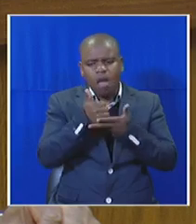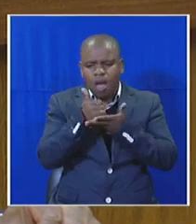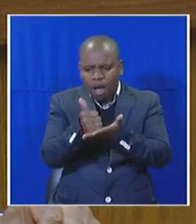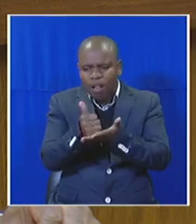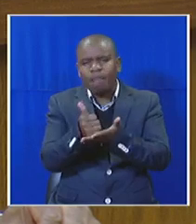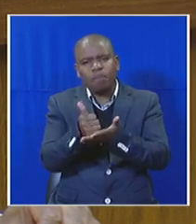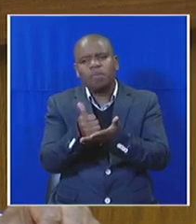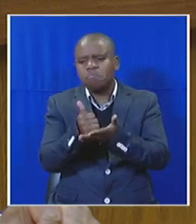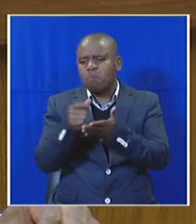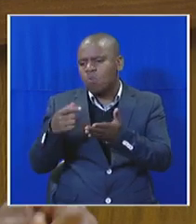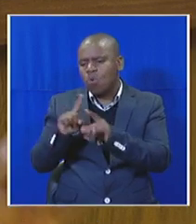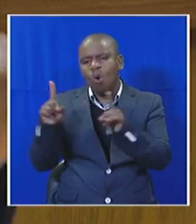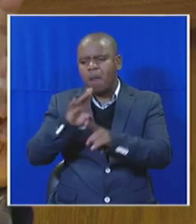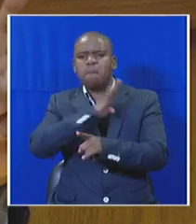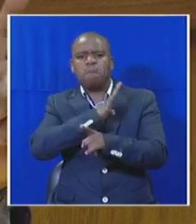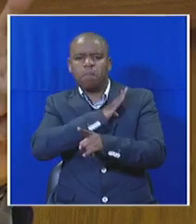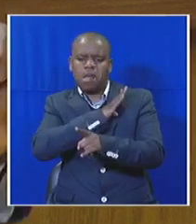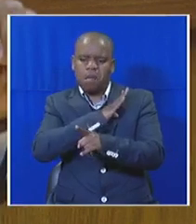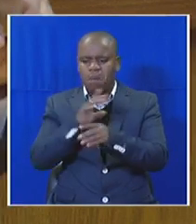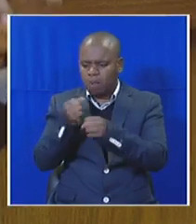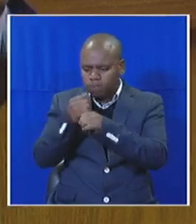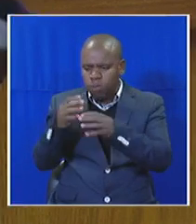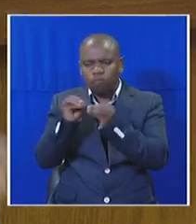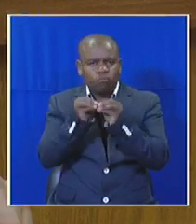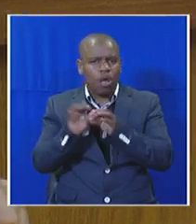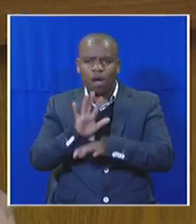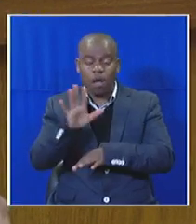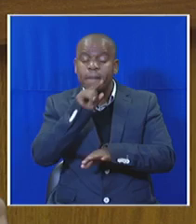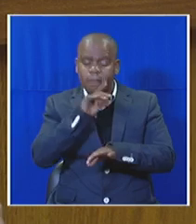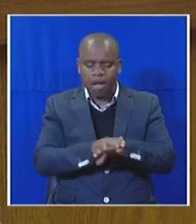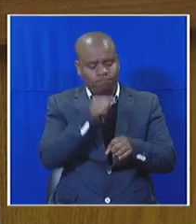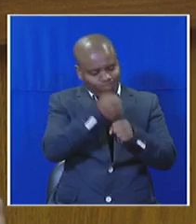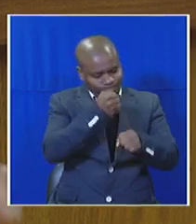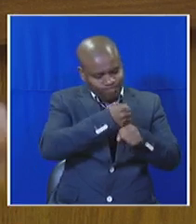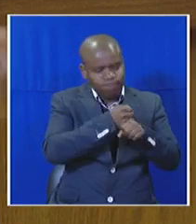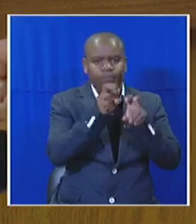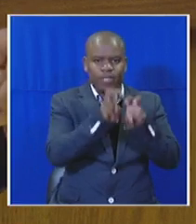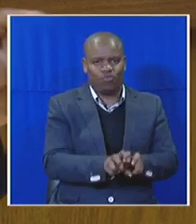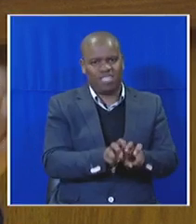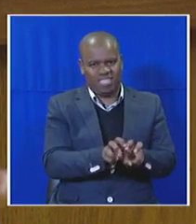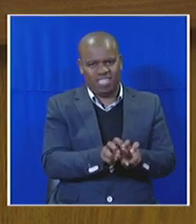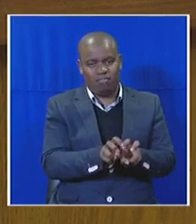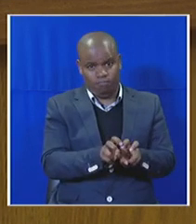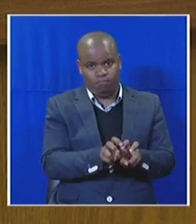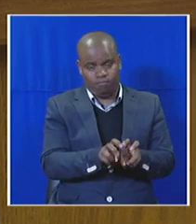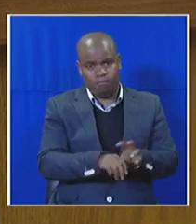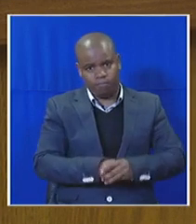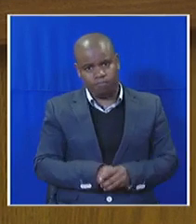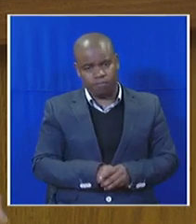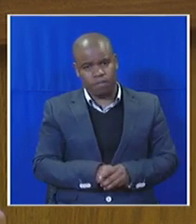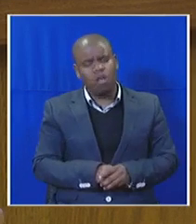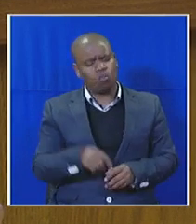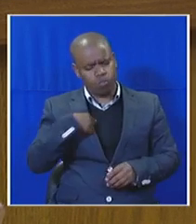non-militaristic purposes, one of which is to bring energy. We took a